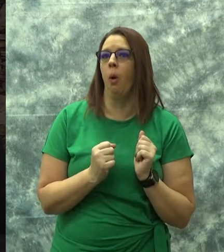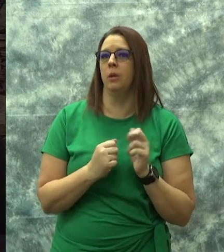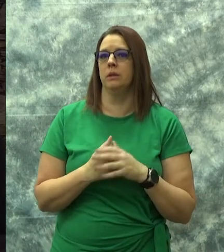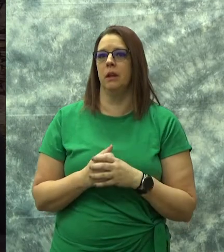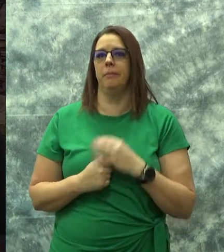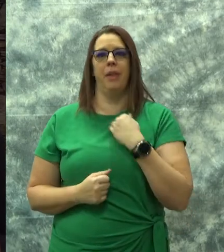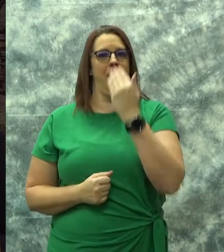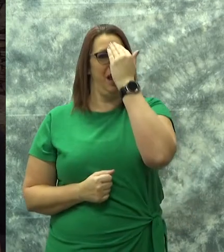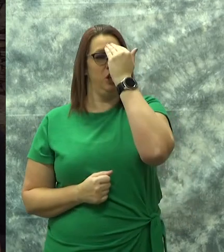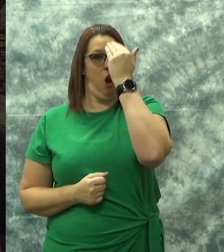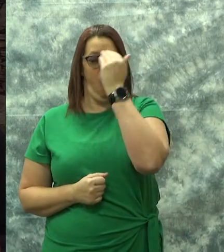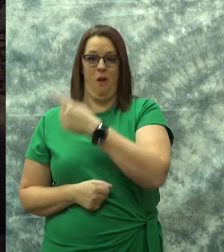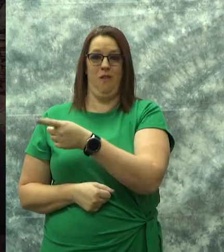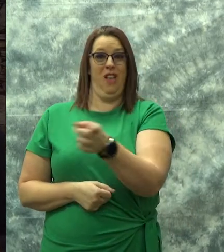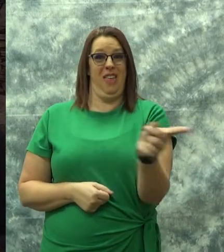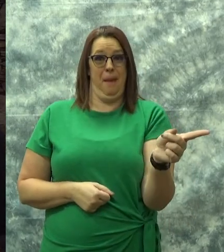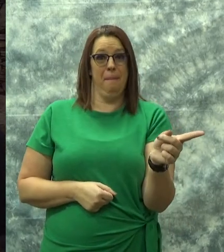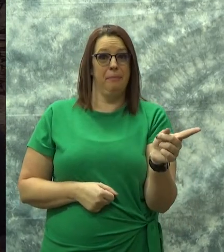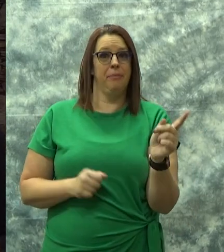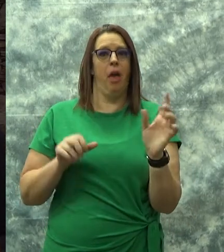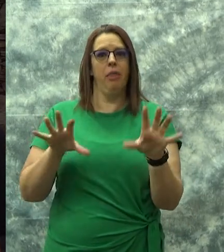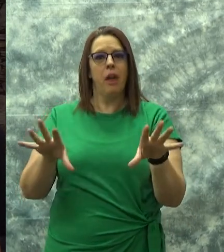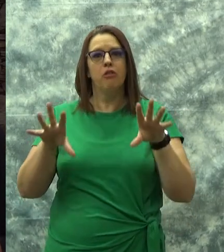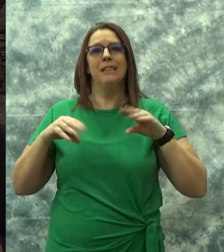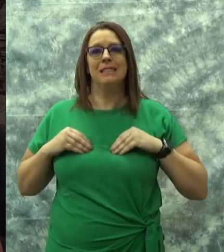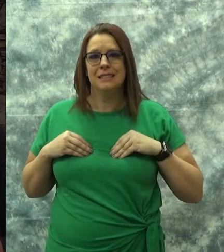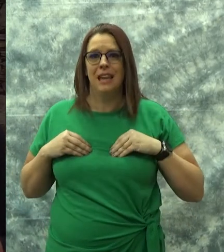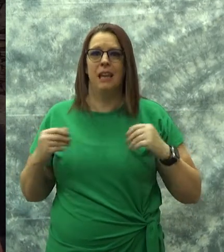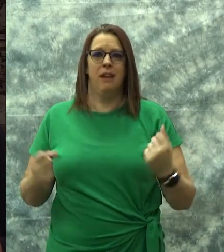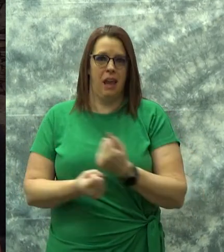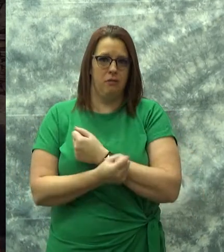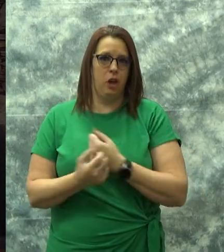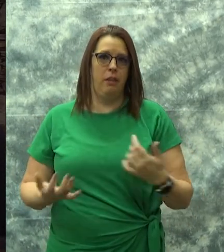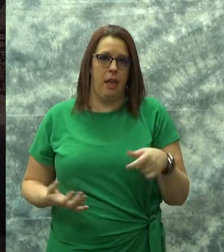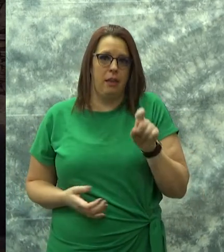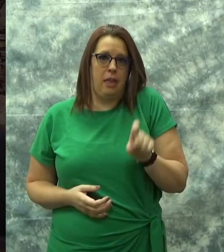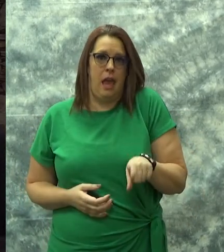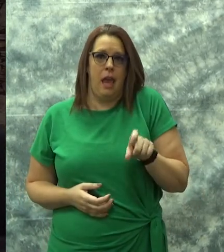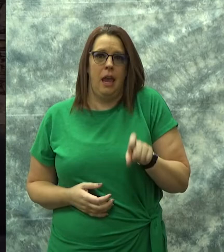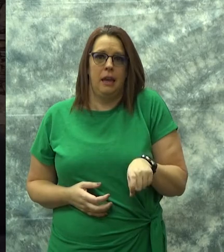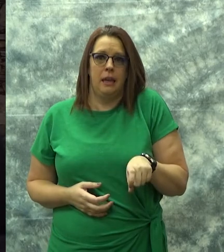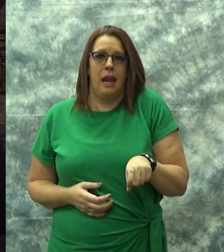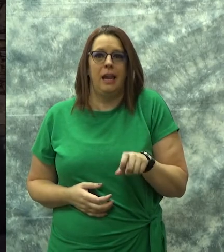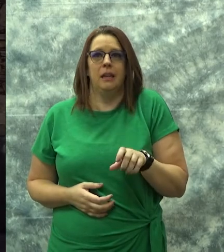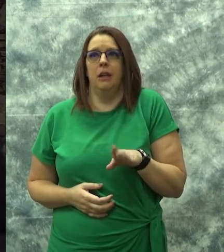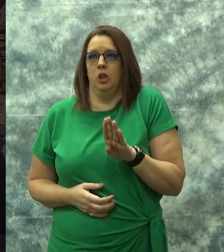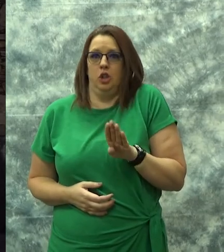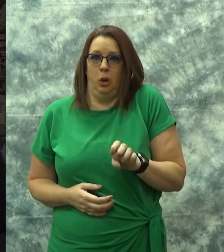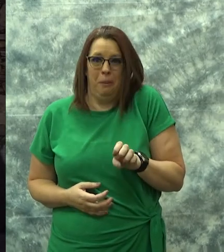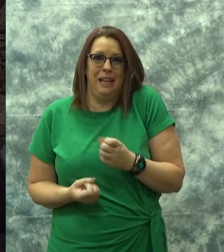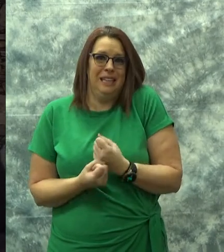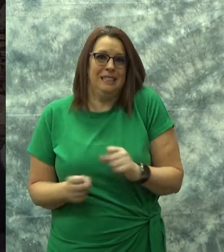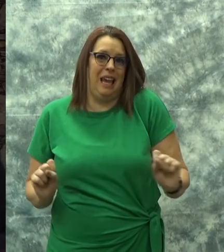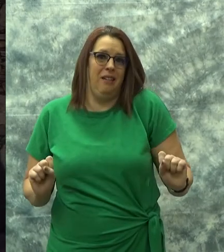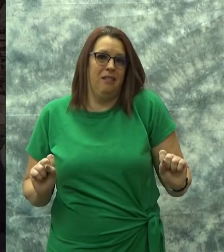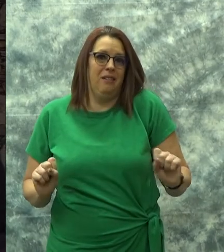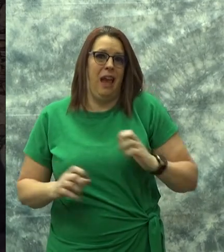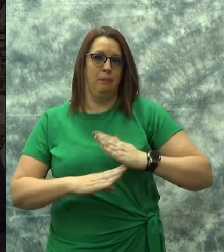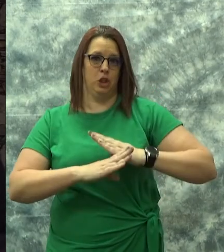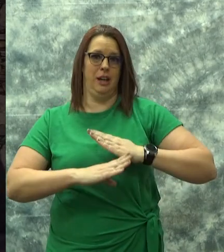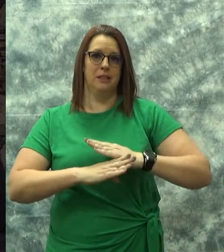cold, I know for them that they receive all that they need in order to be